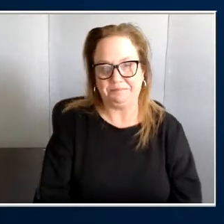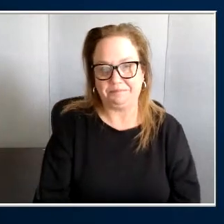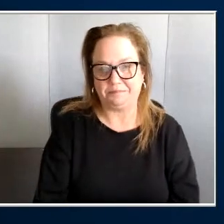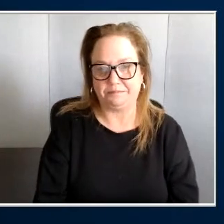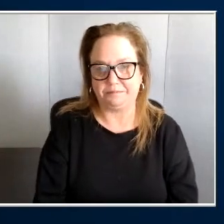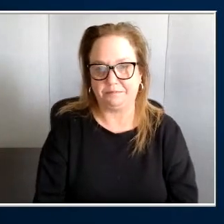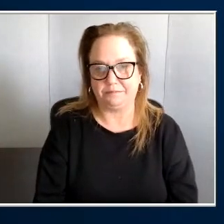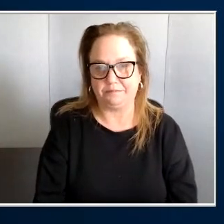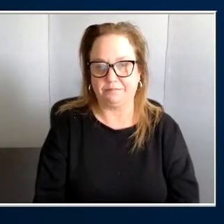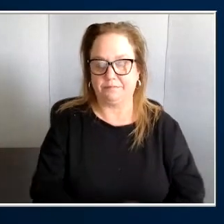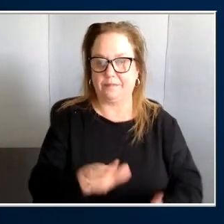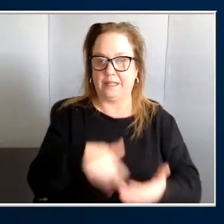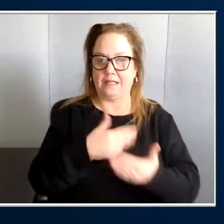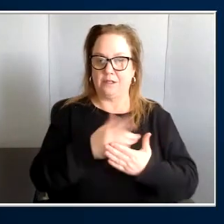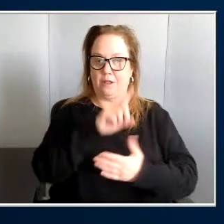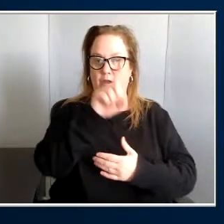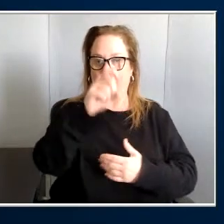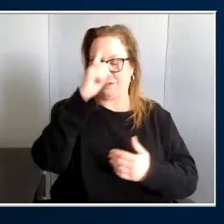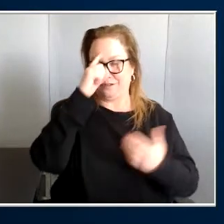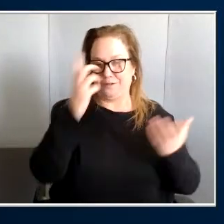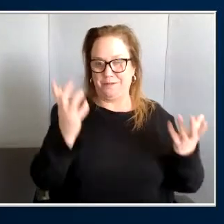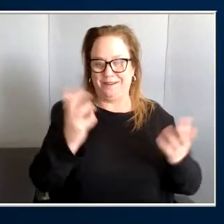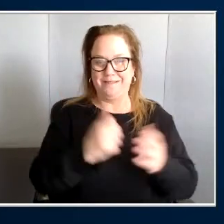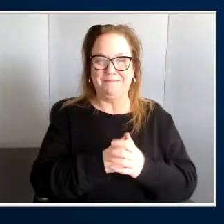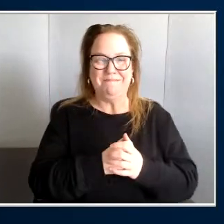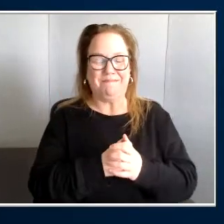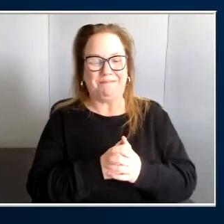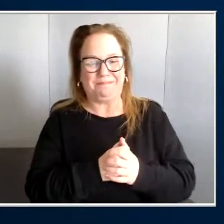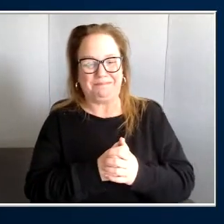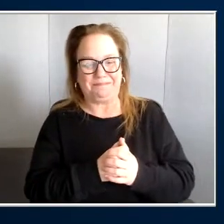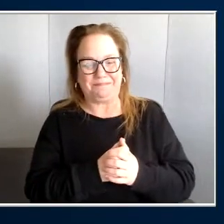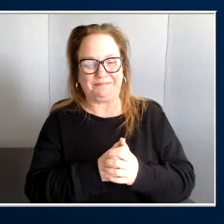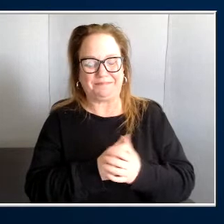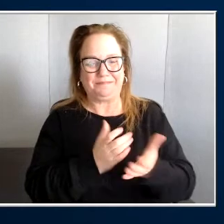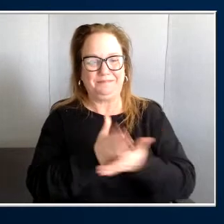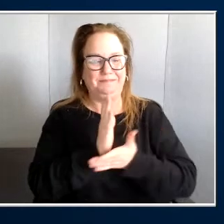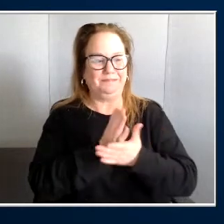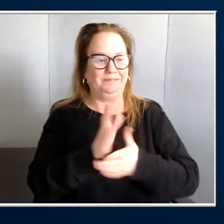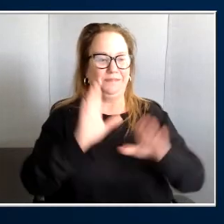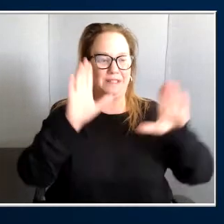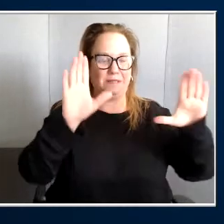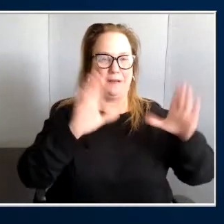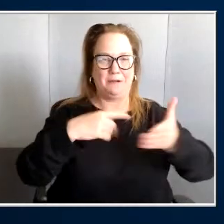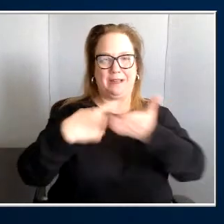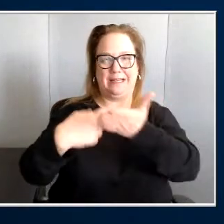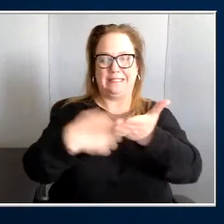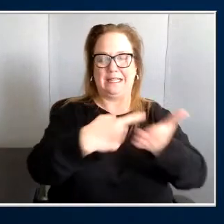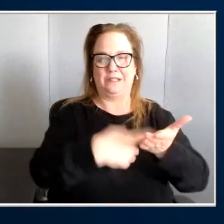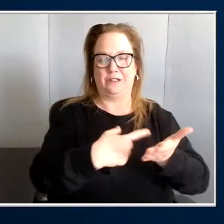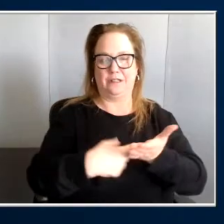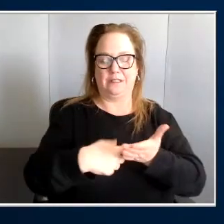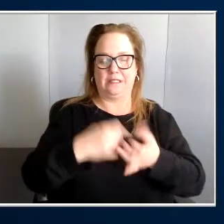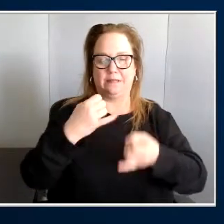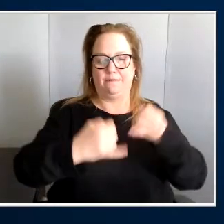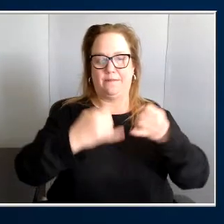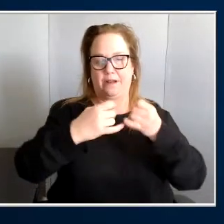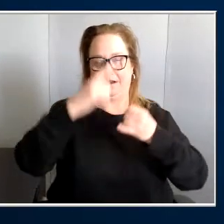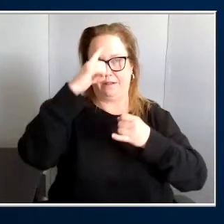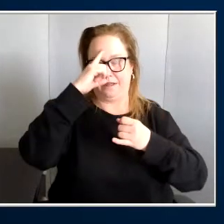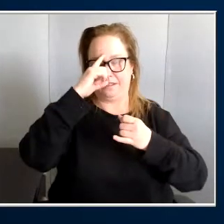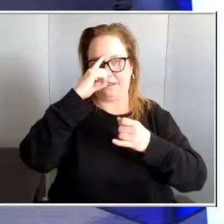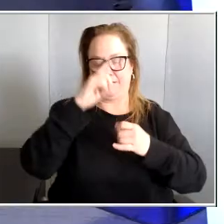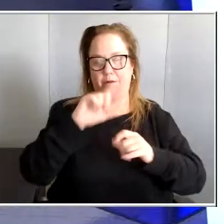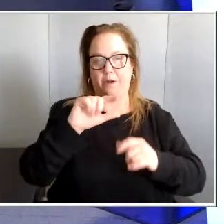That's all from here. That's all right. All right. Well, this has been a great discussion. Let's get some final thoughts from our